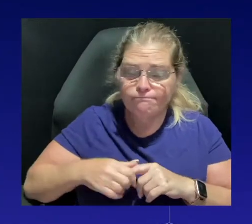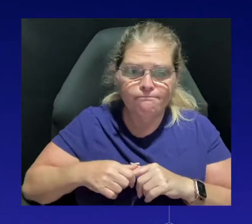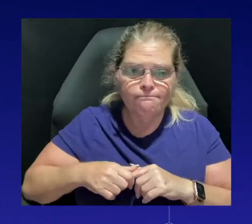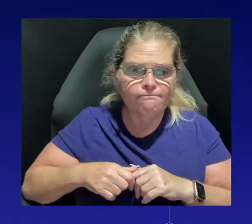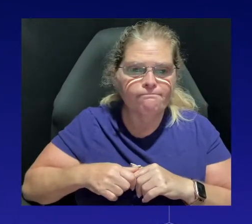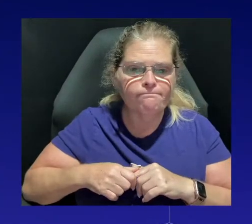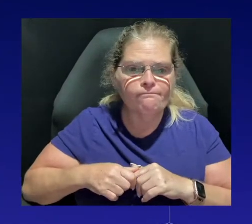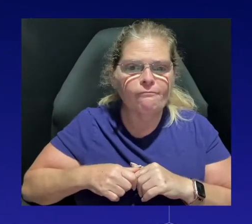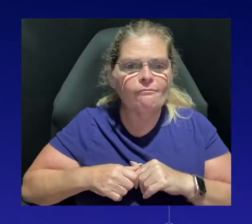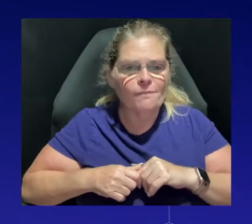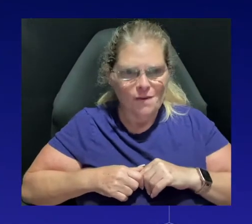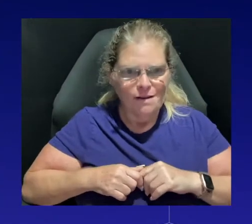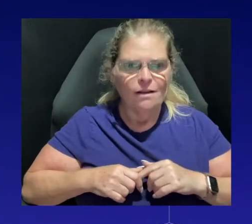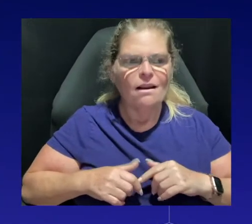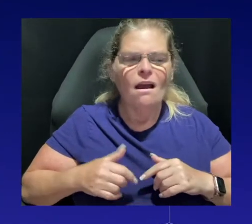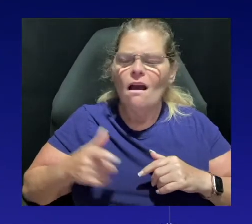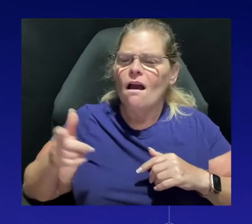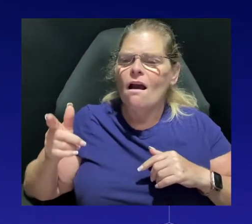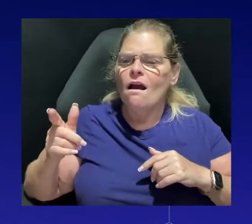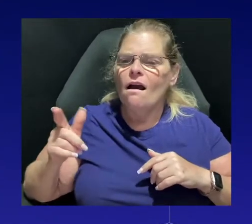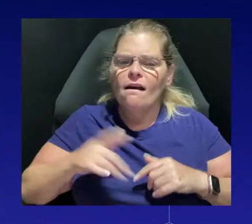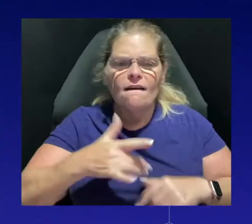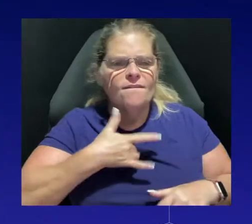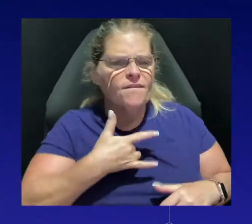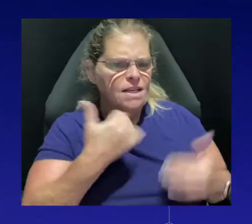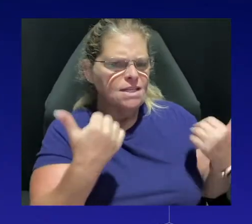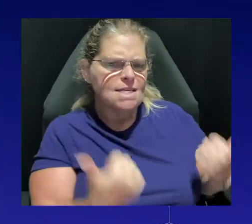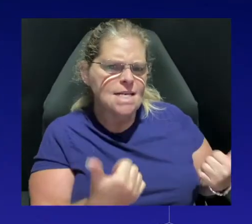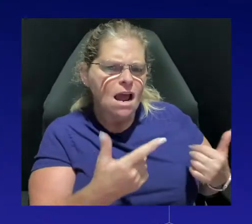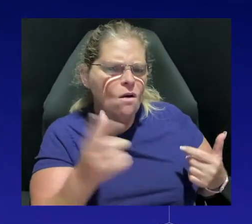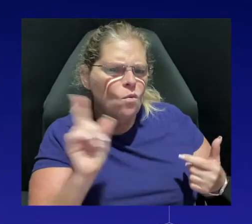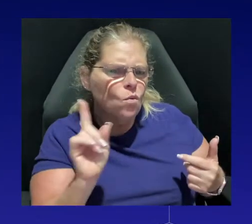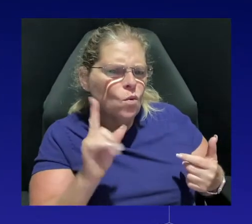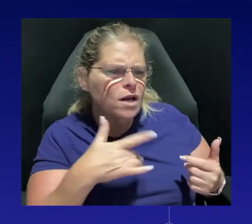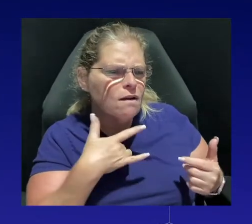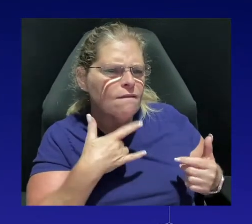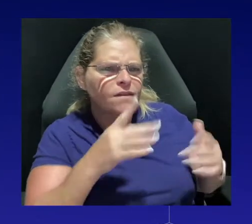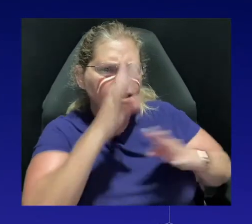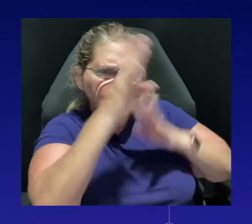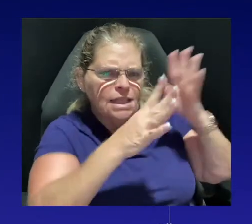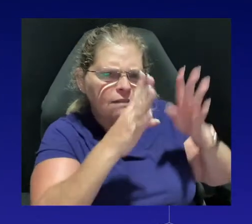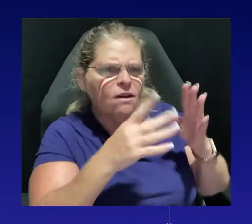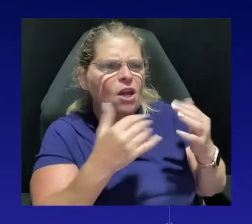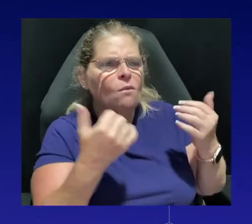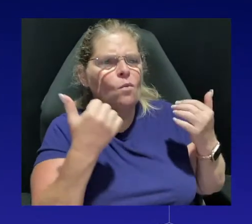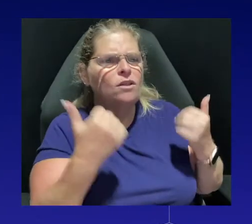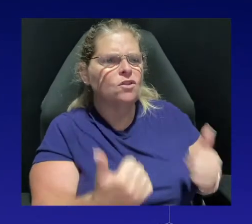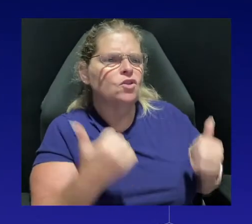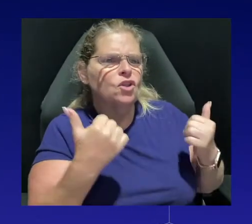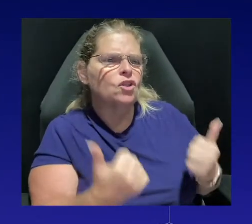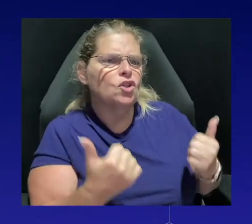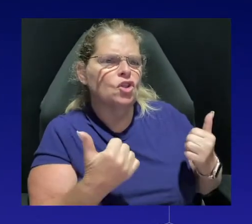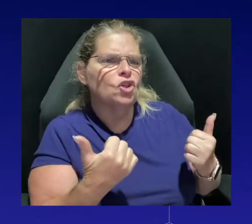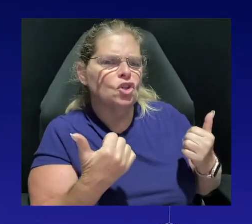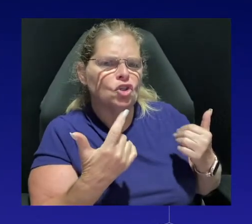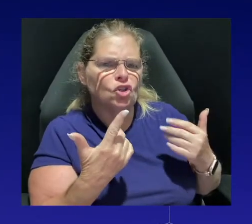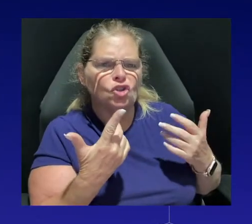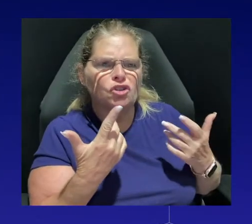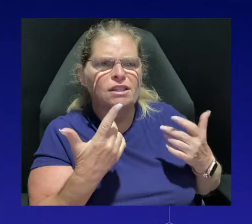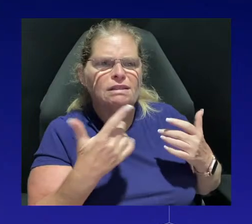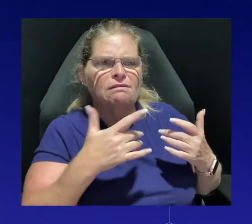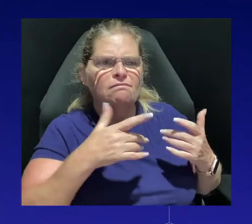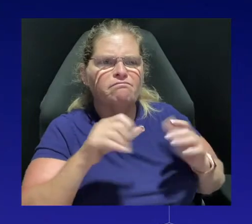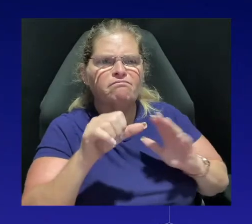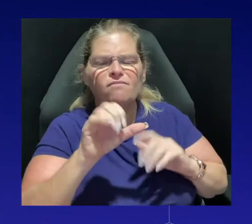are right now? How have we grown in our approach to research innovation, and kind of what's the current state of play? So I'll mention two big